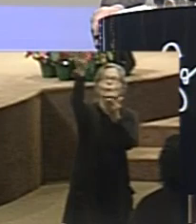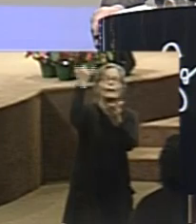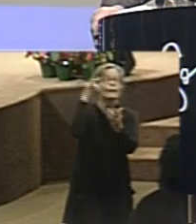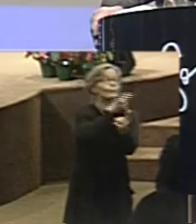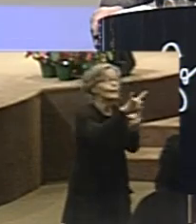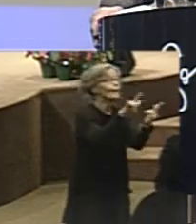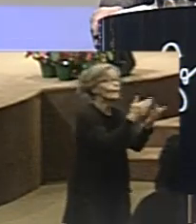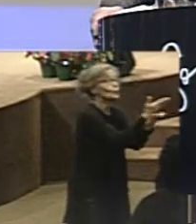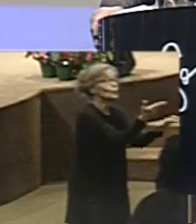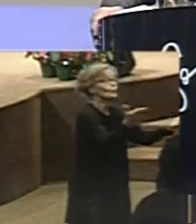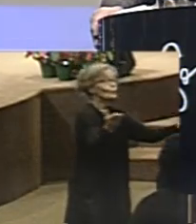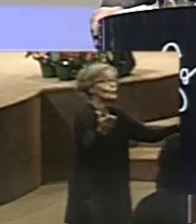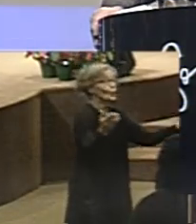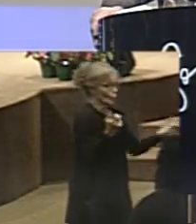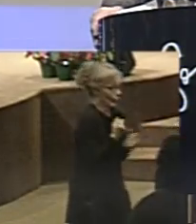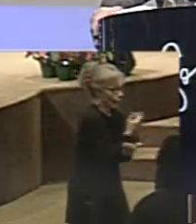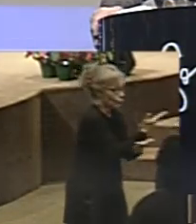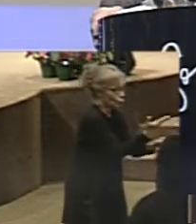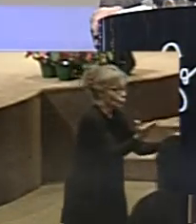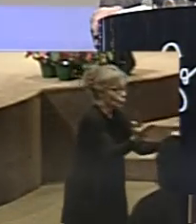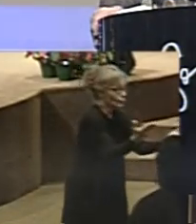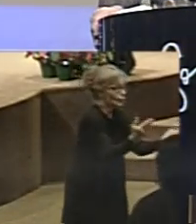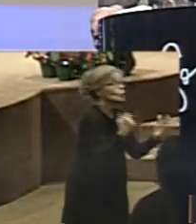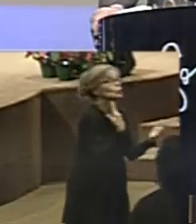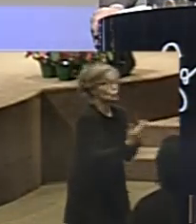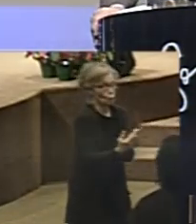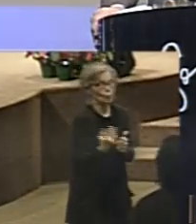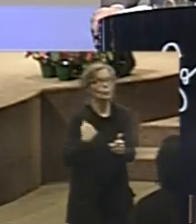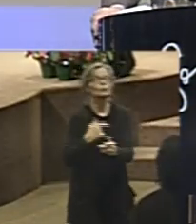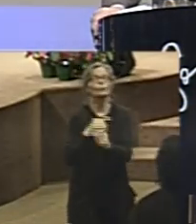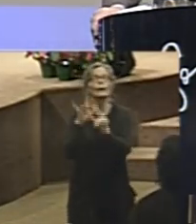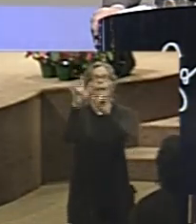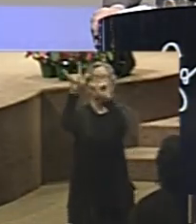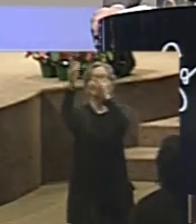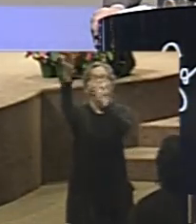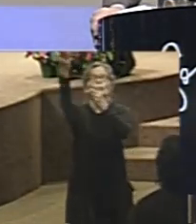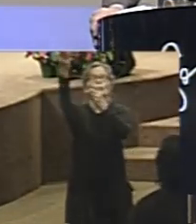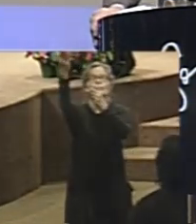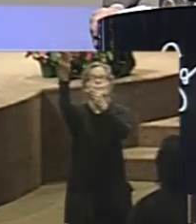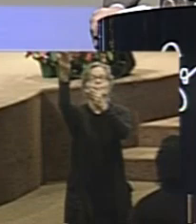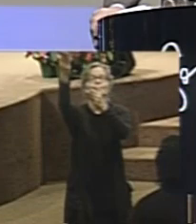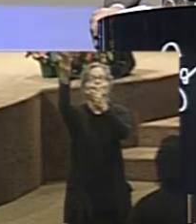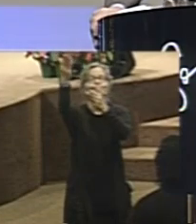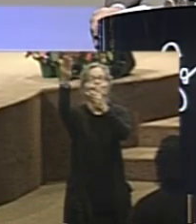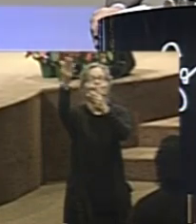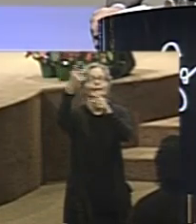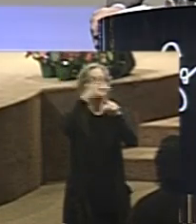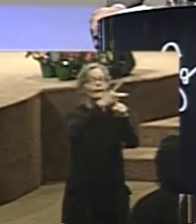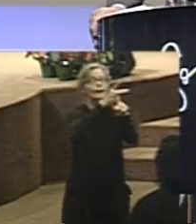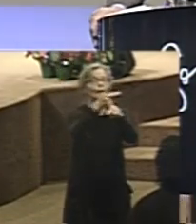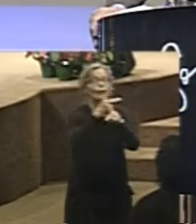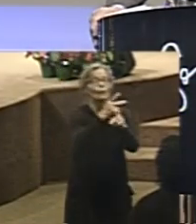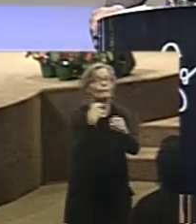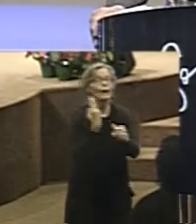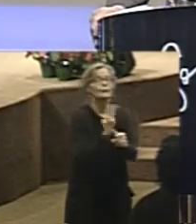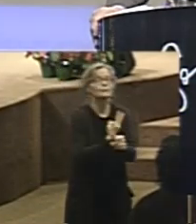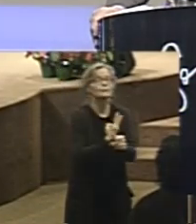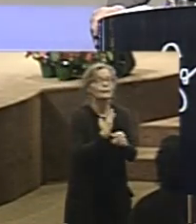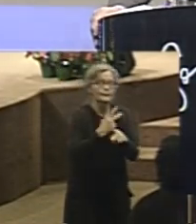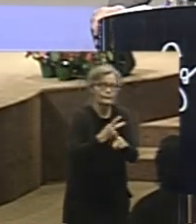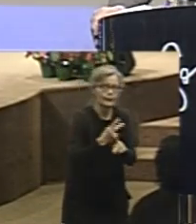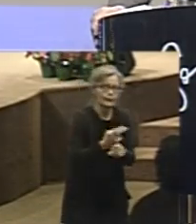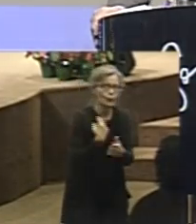not seen if we can't love our brother whom we have? Keep us, care for